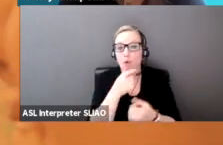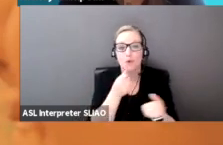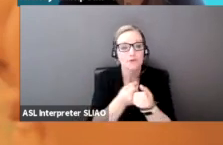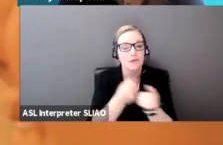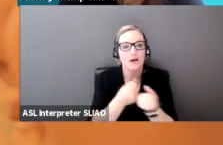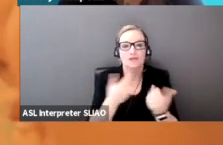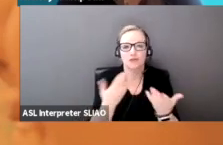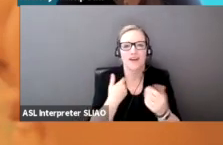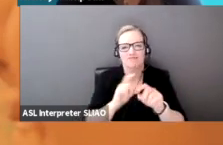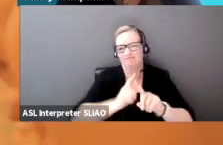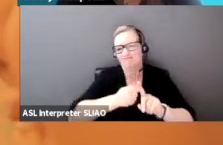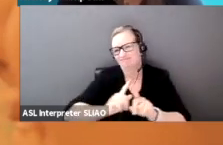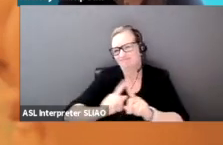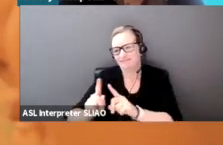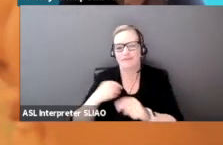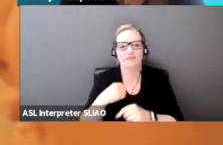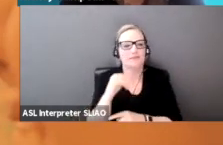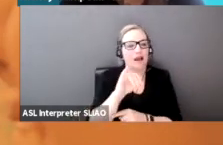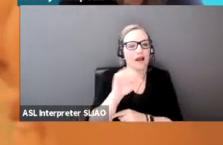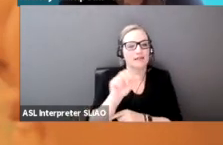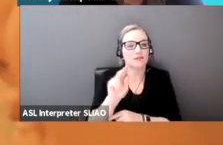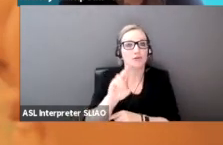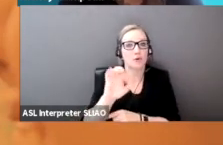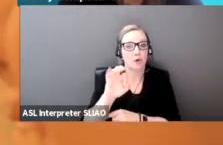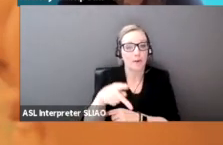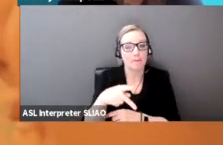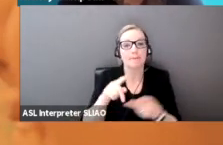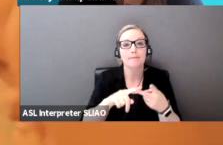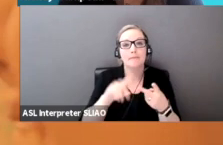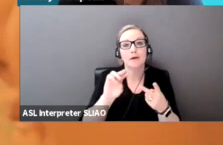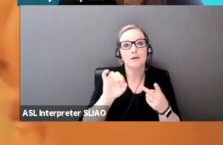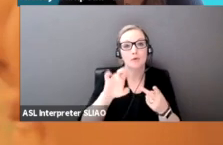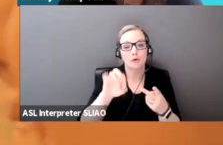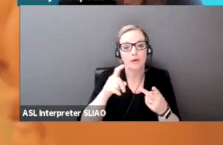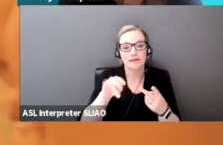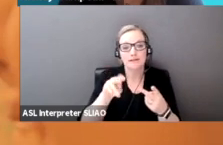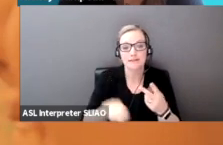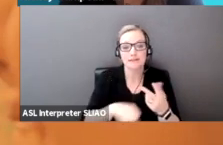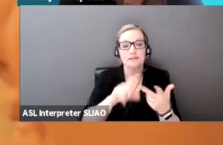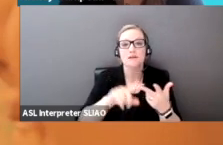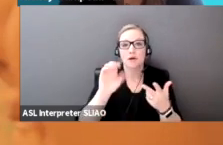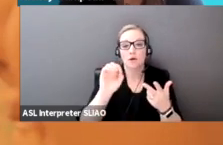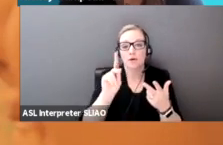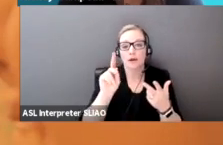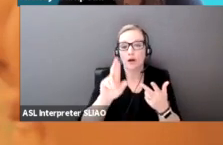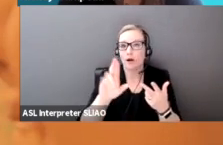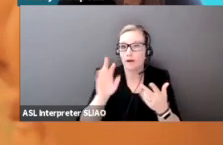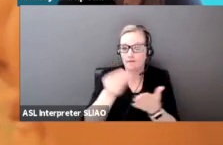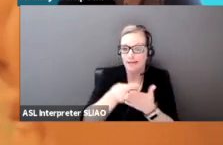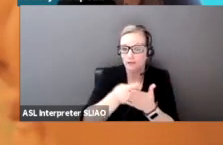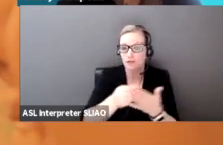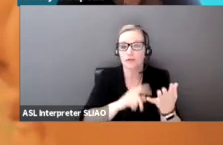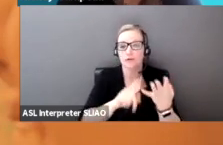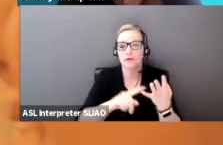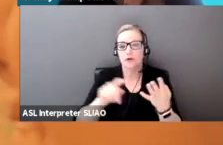ISU Corp, Morexis, OKR Financial, Reese Informatica, Invest in Guelph, and BDO. We thank